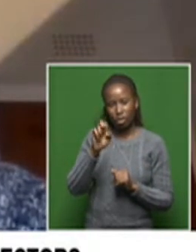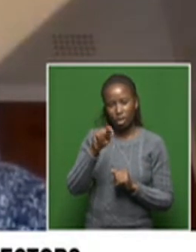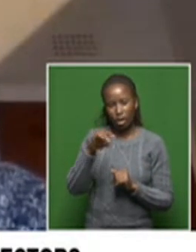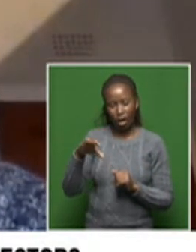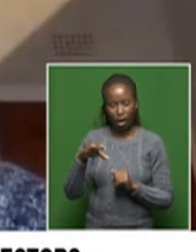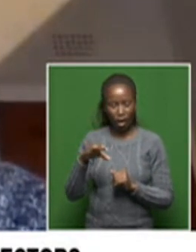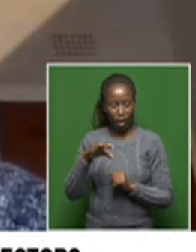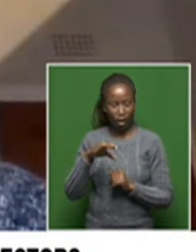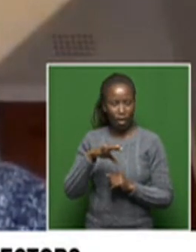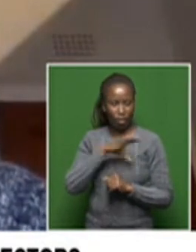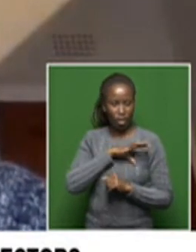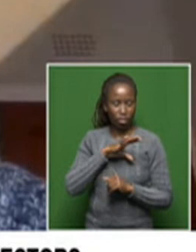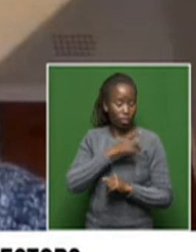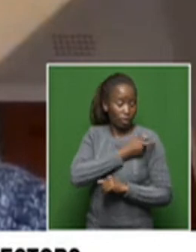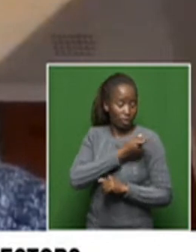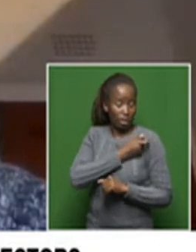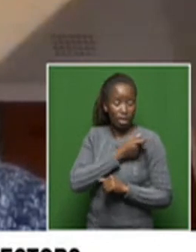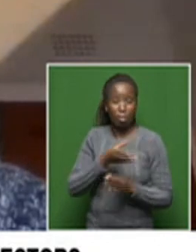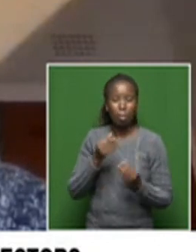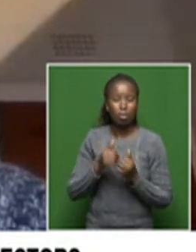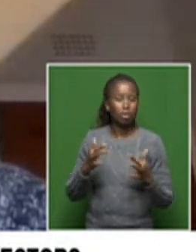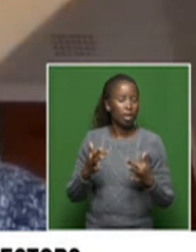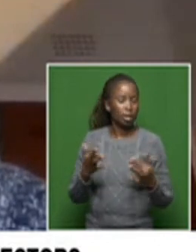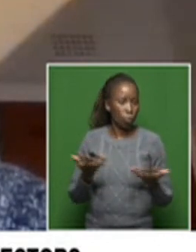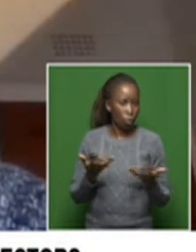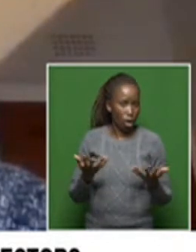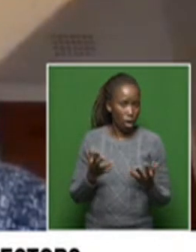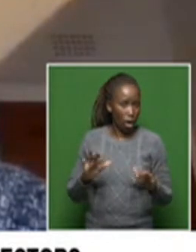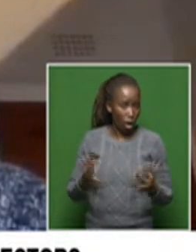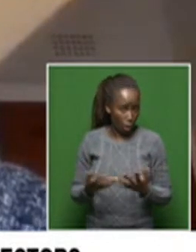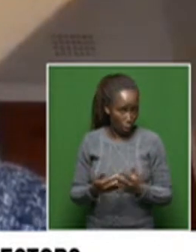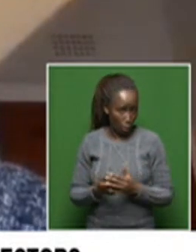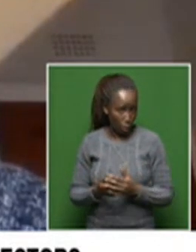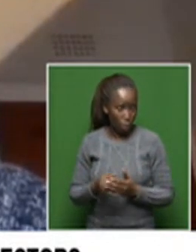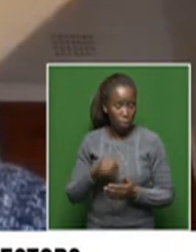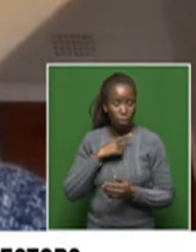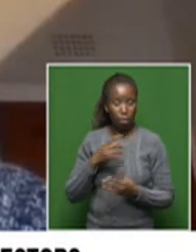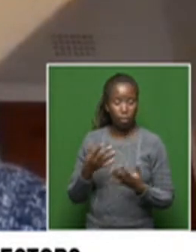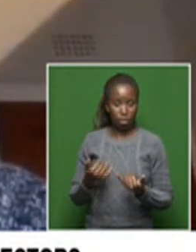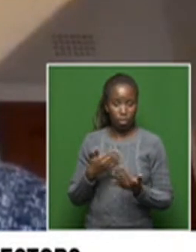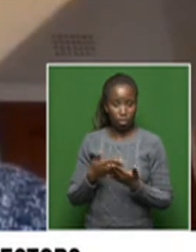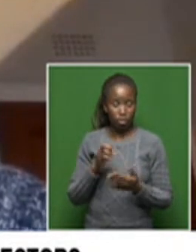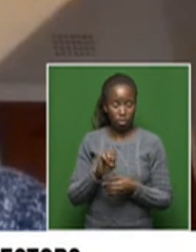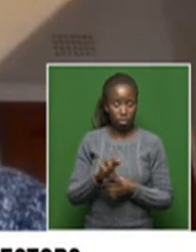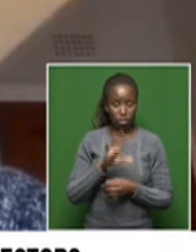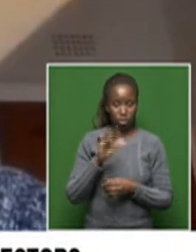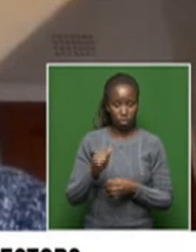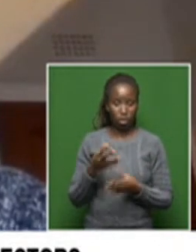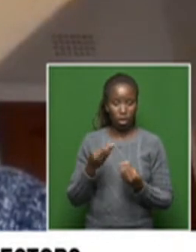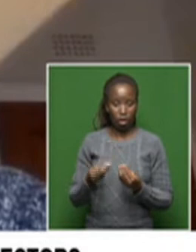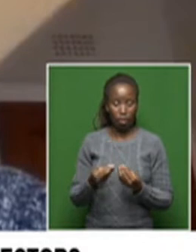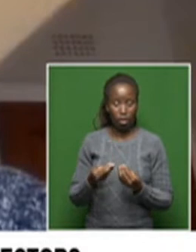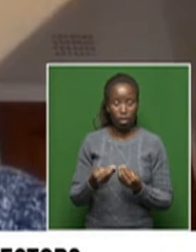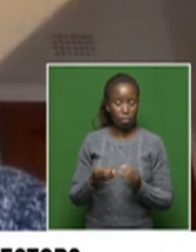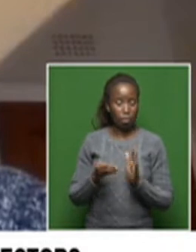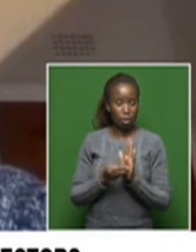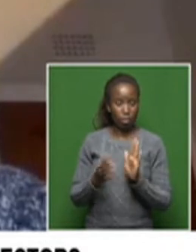especially regarding the second dose, potential impact on HIV infections in SA, the Sputnik is sort of last on the list because